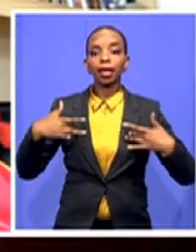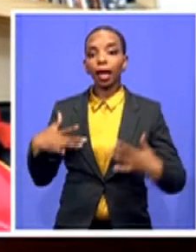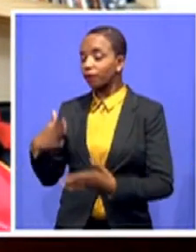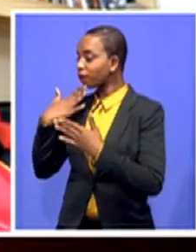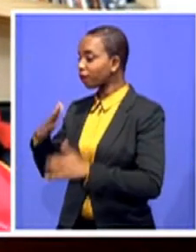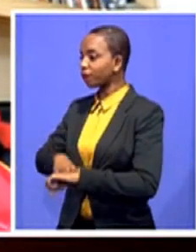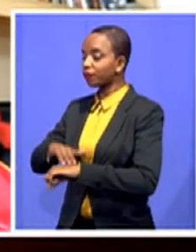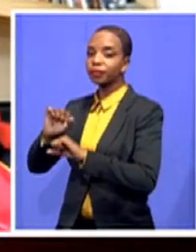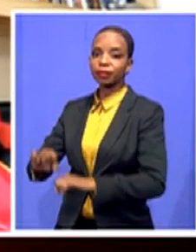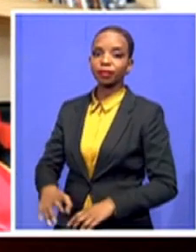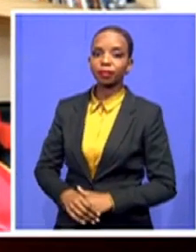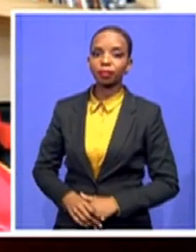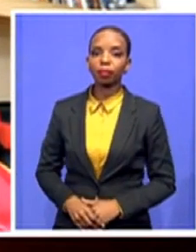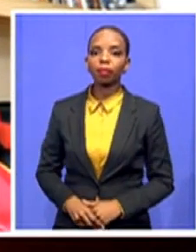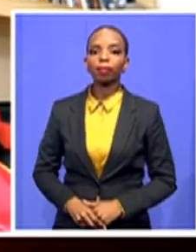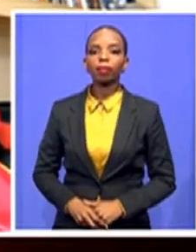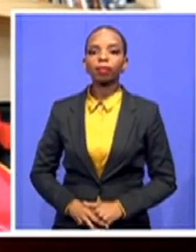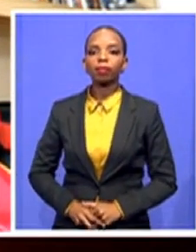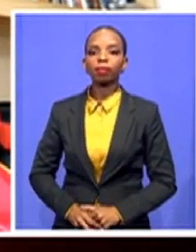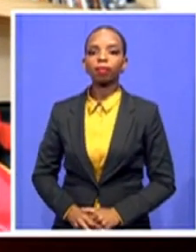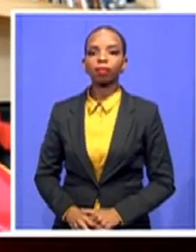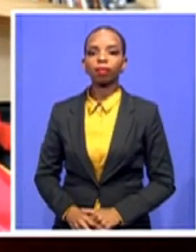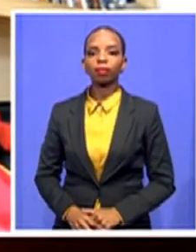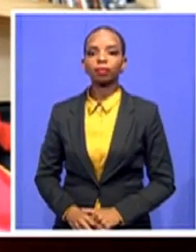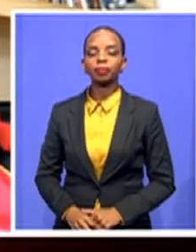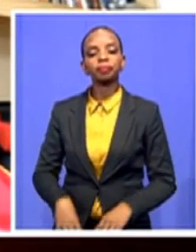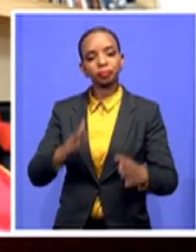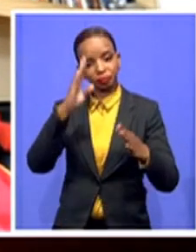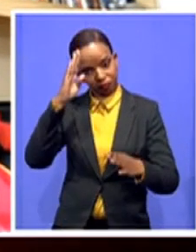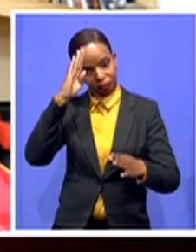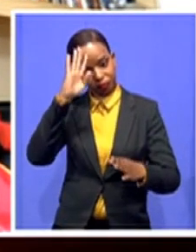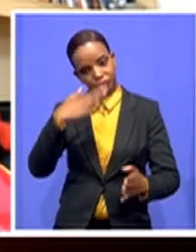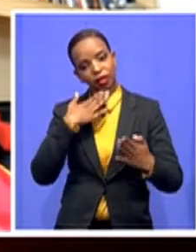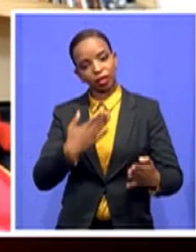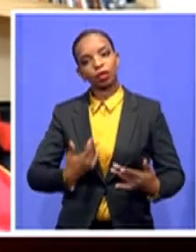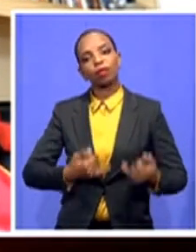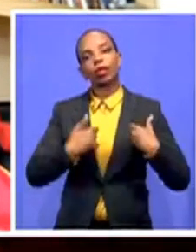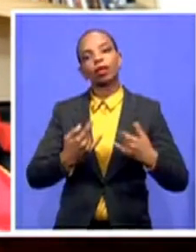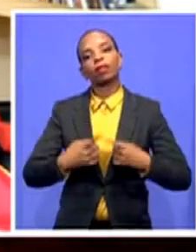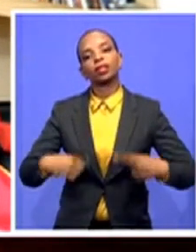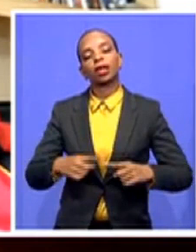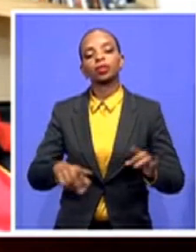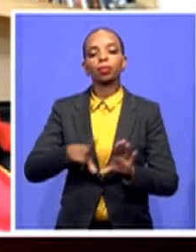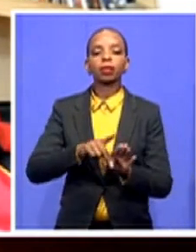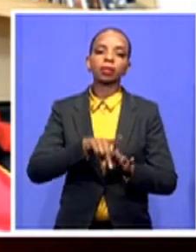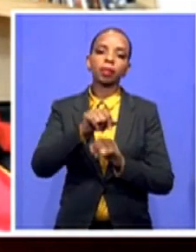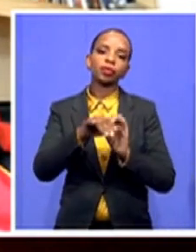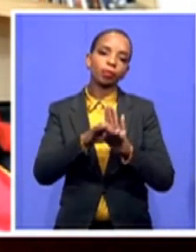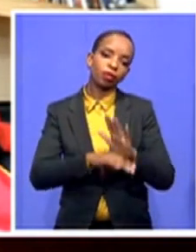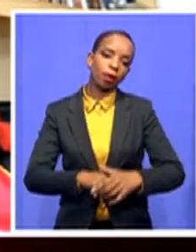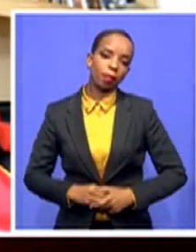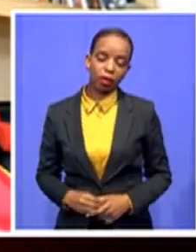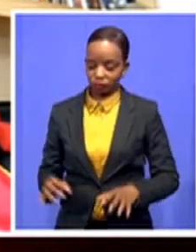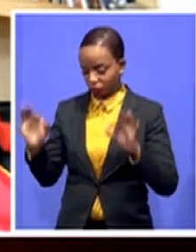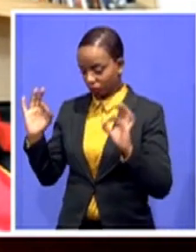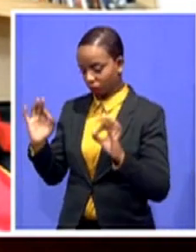Good afternoon. Thank you very much for inviting us to participate in your program. It's a great pleasure to have you. I want to talk about jobs.